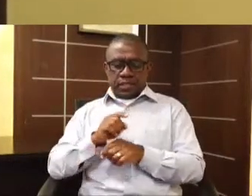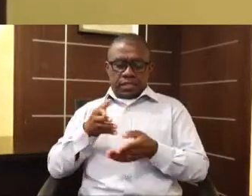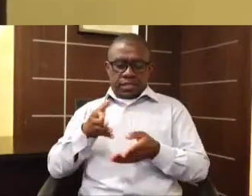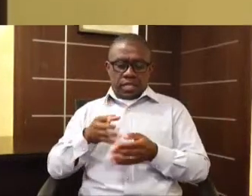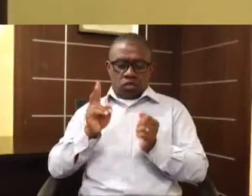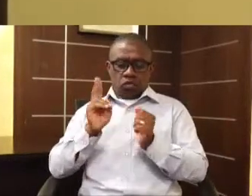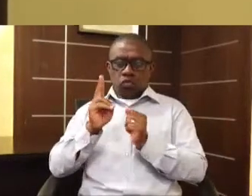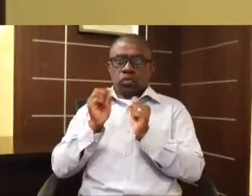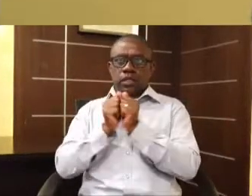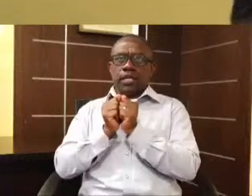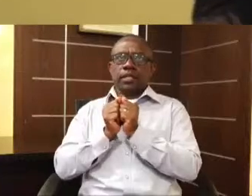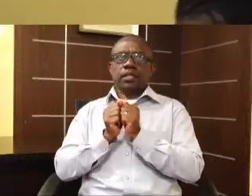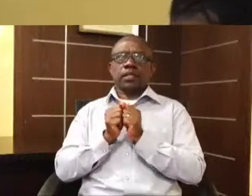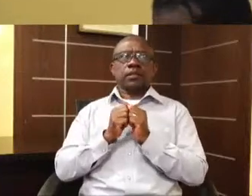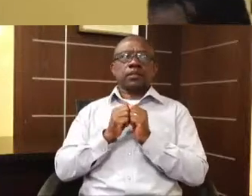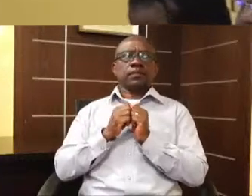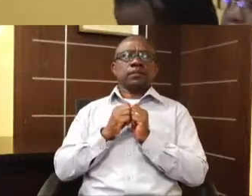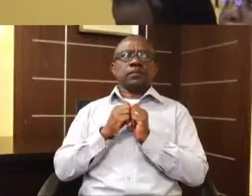2:10.